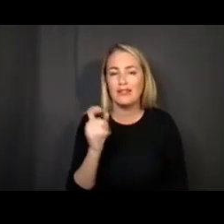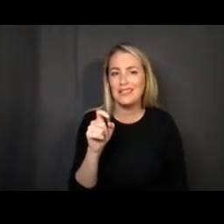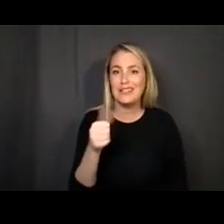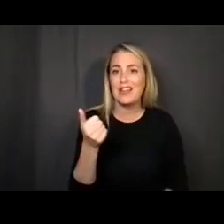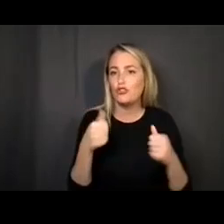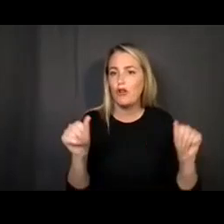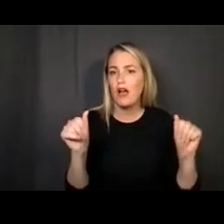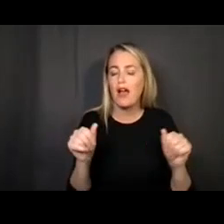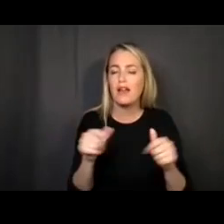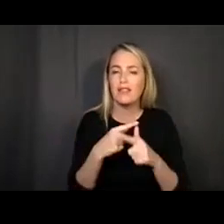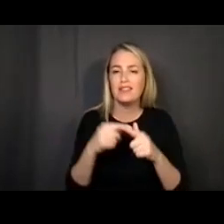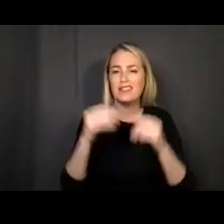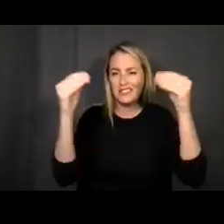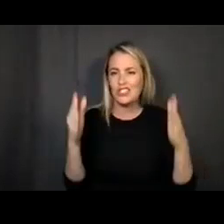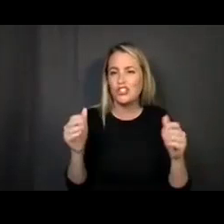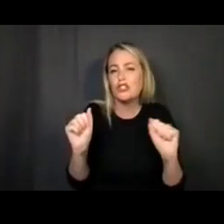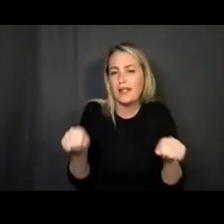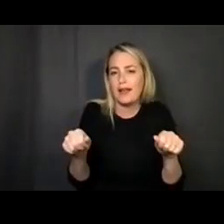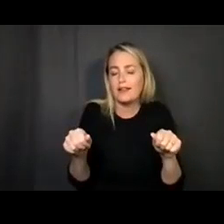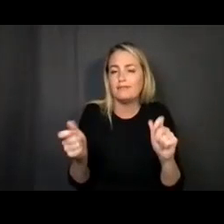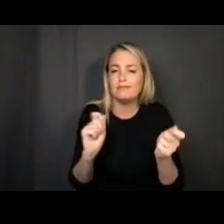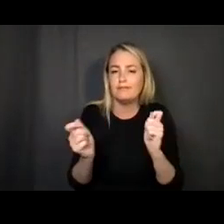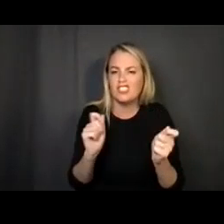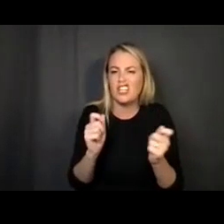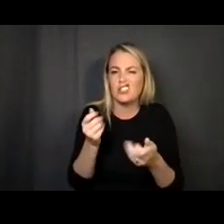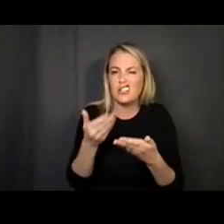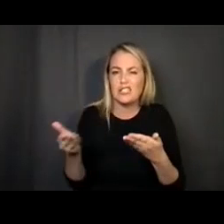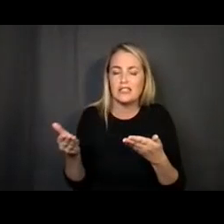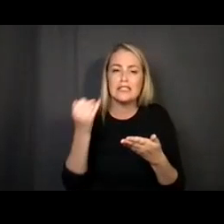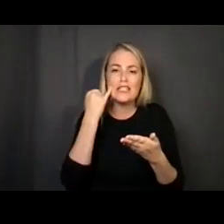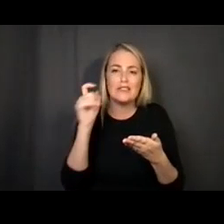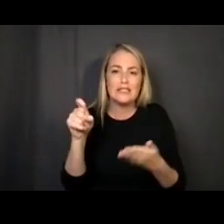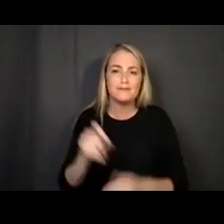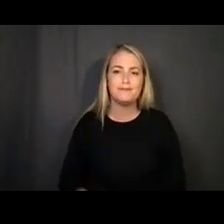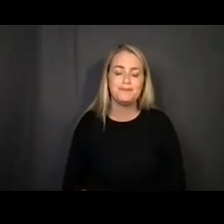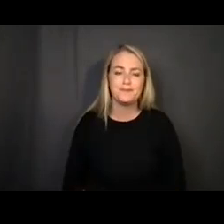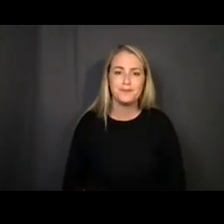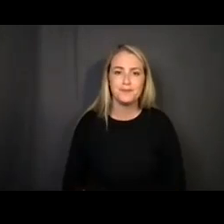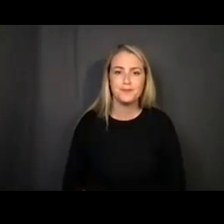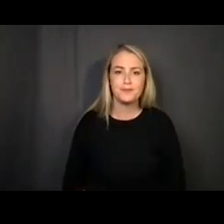try, so that the teachers can change those settings if they need to.